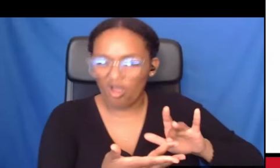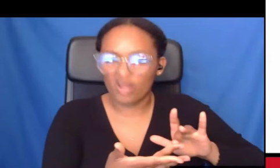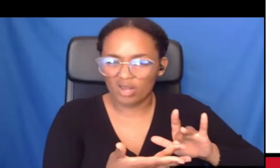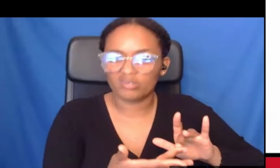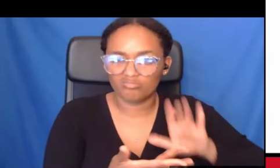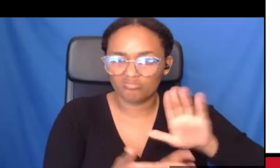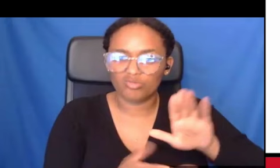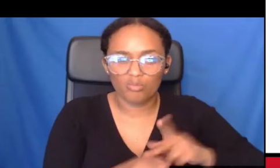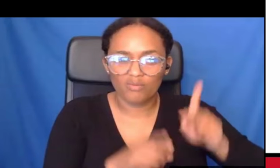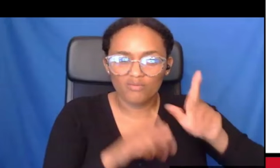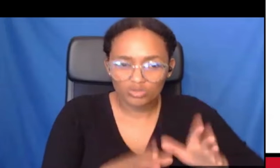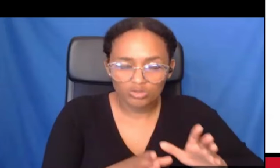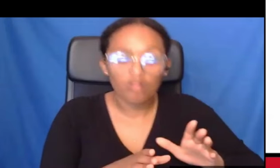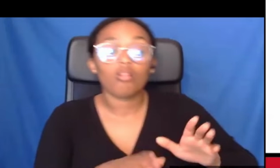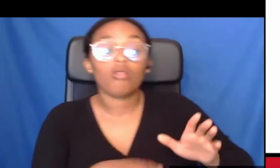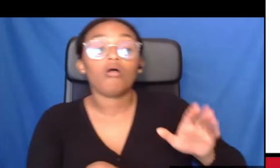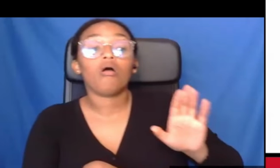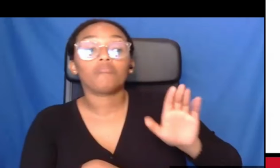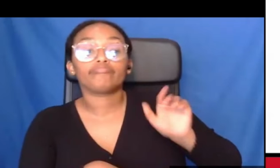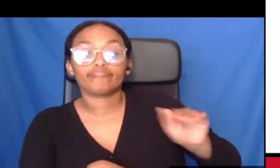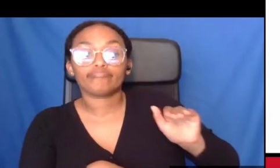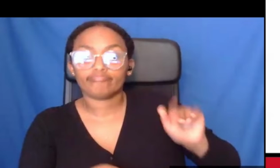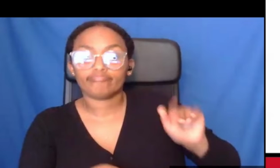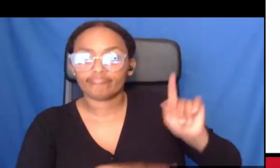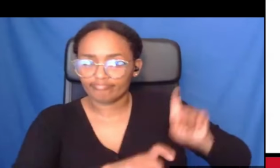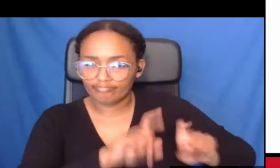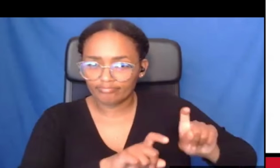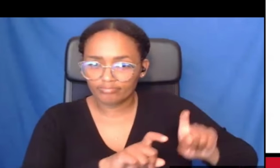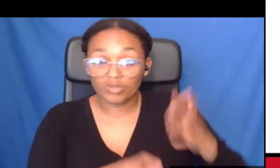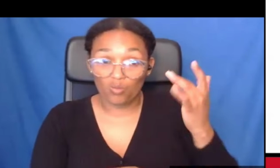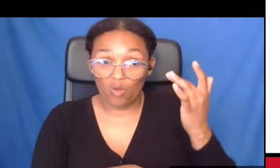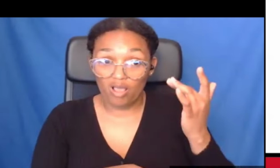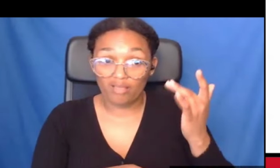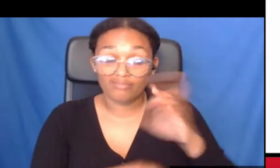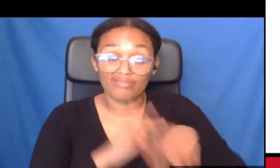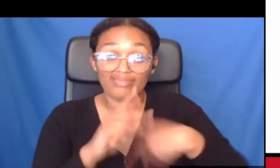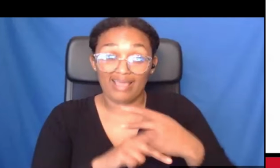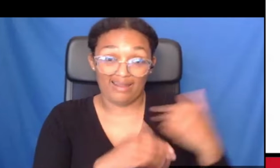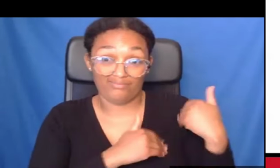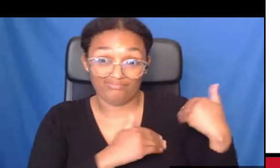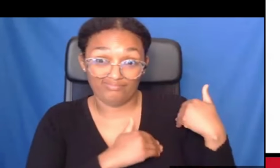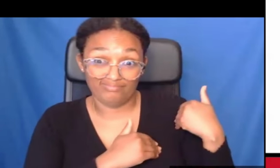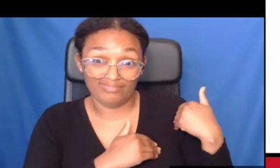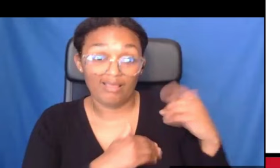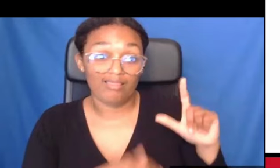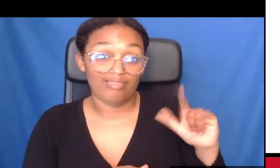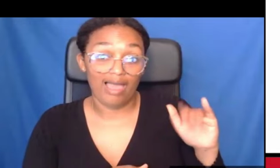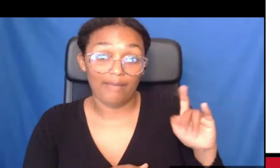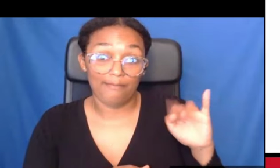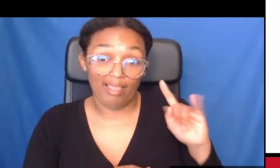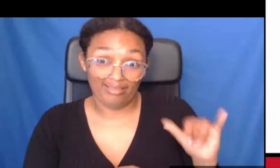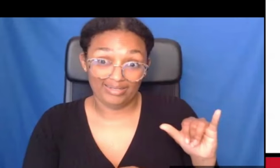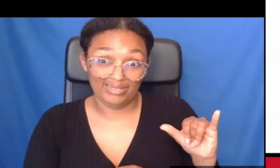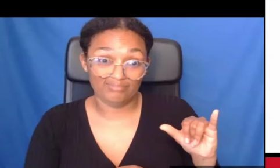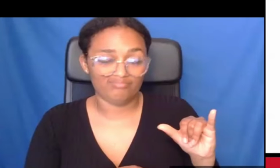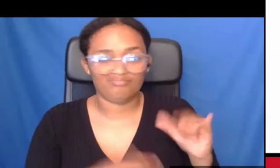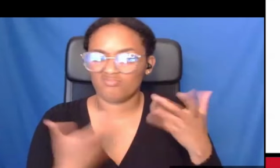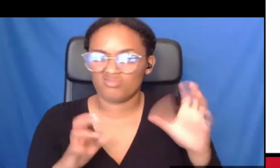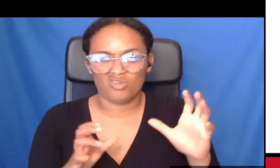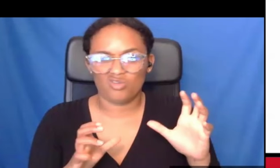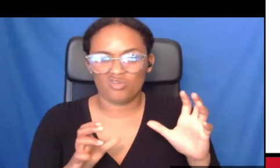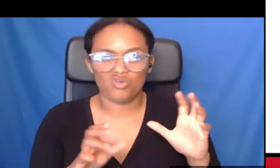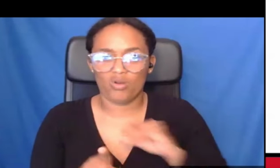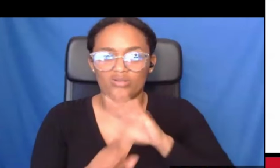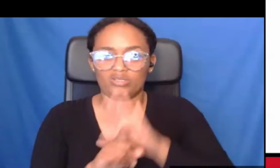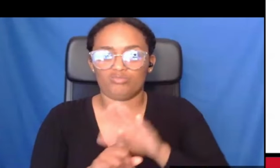yourself to the kind of liability, to the kind of risk liability that you can find yourself